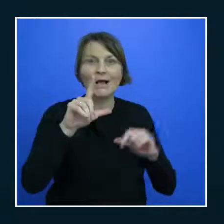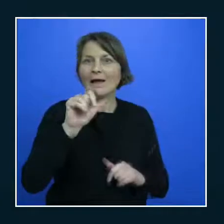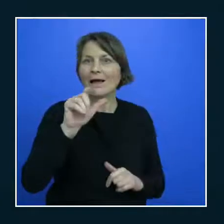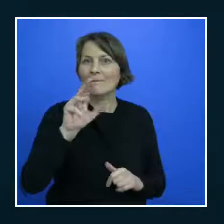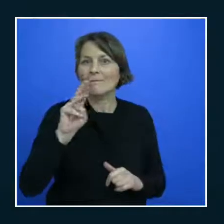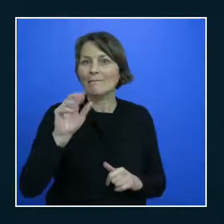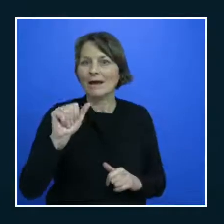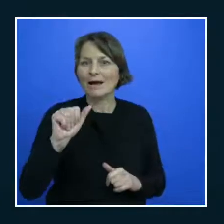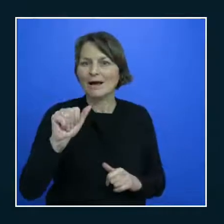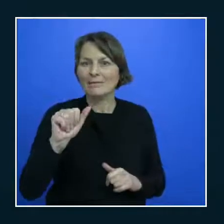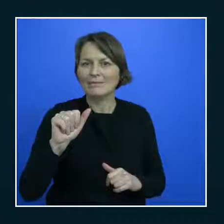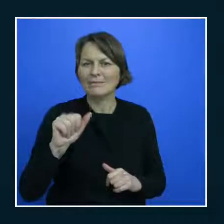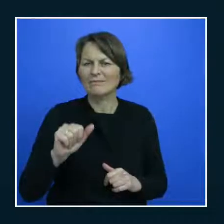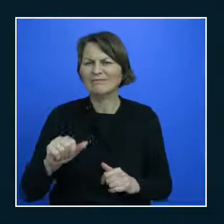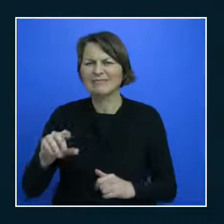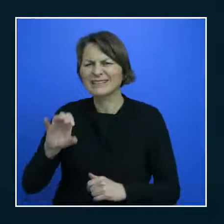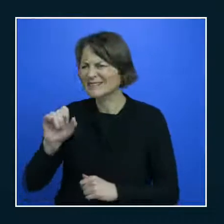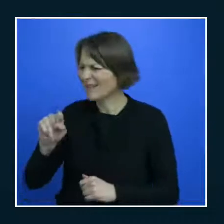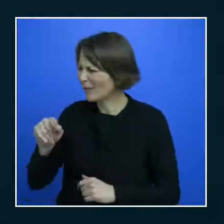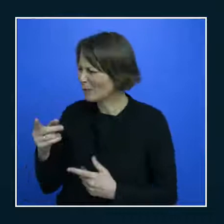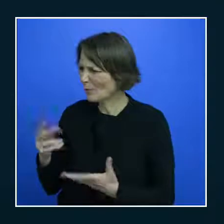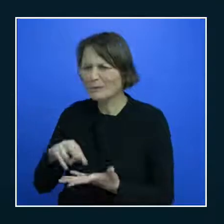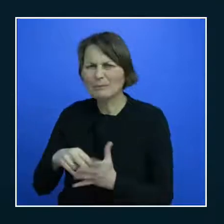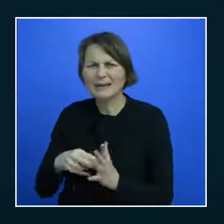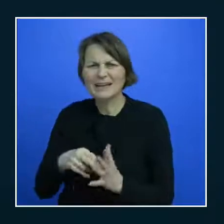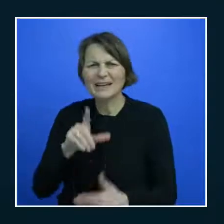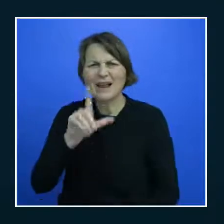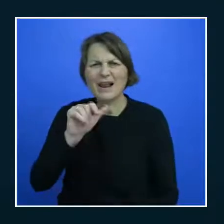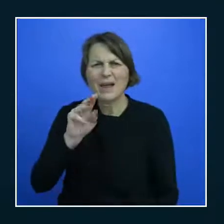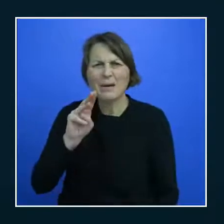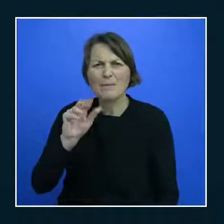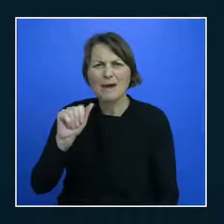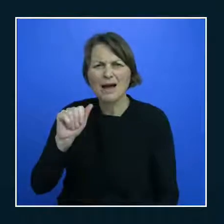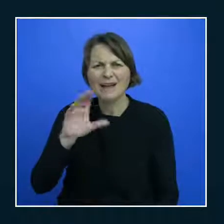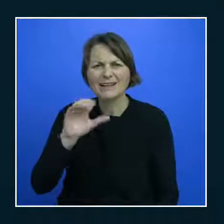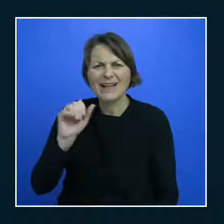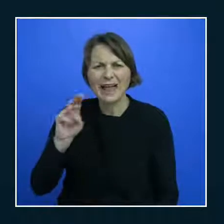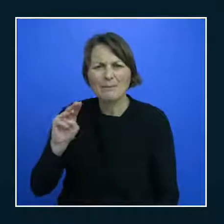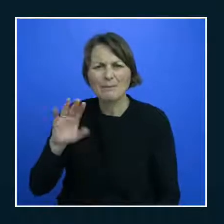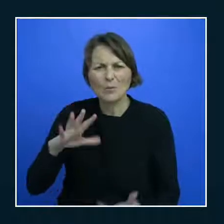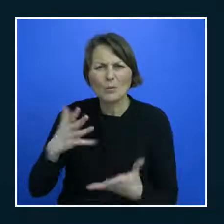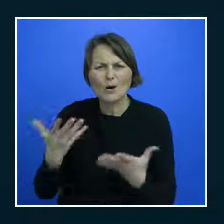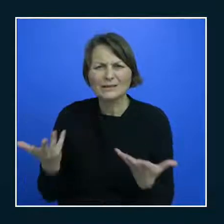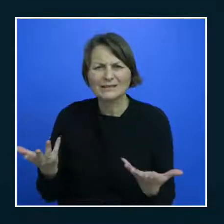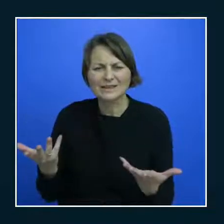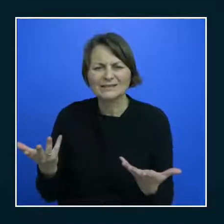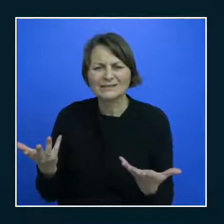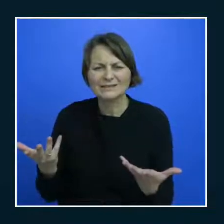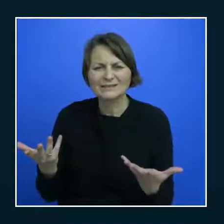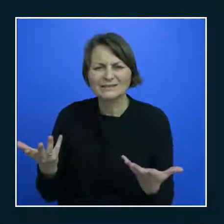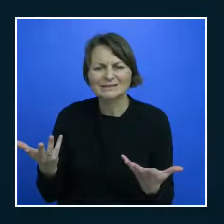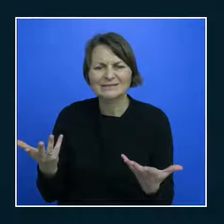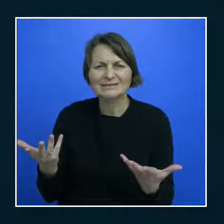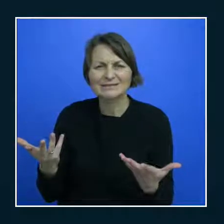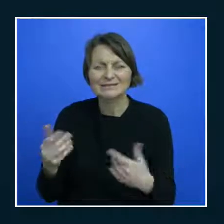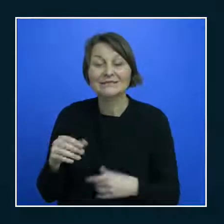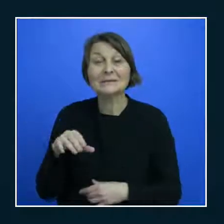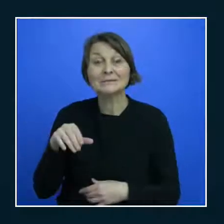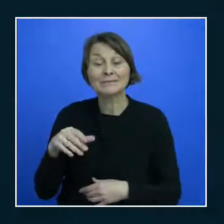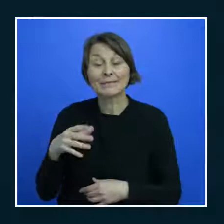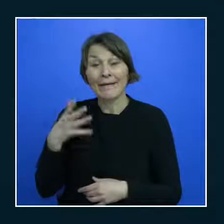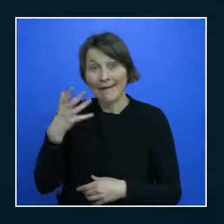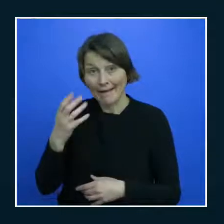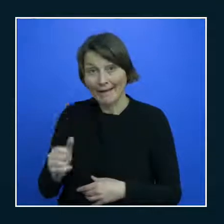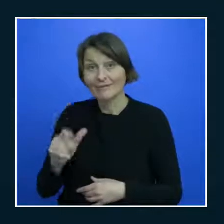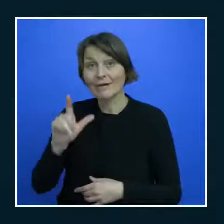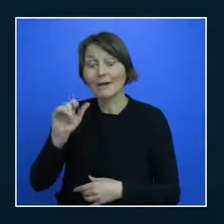heard of a hour. llama cam. What? But the thing that's cool about Mesh No, it's a. is that if there is a llama cam,